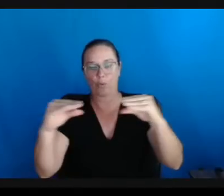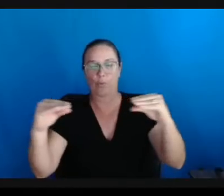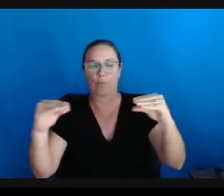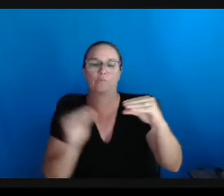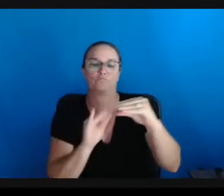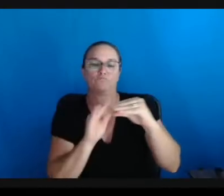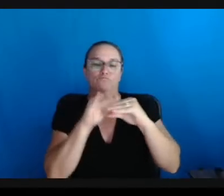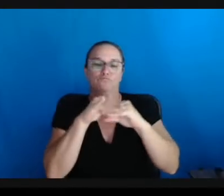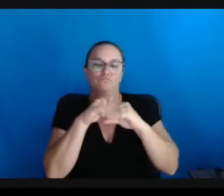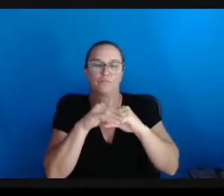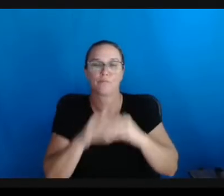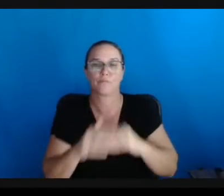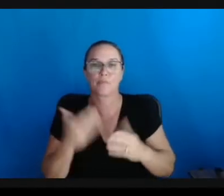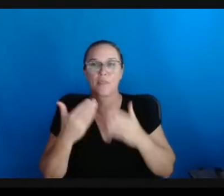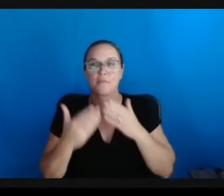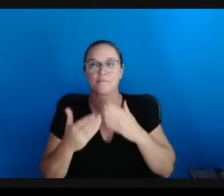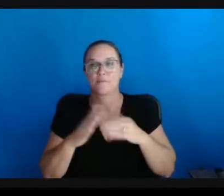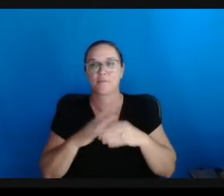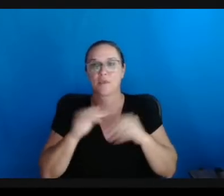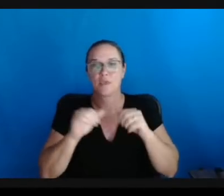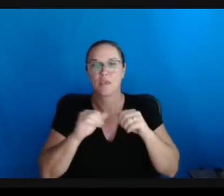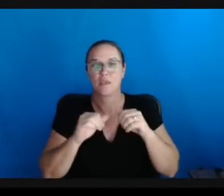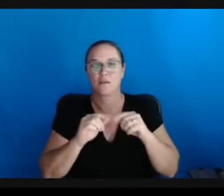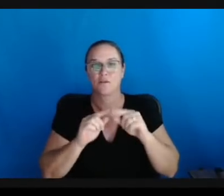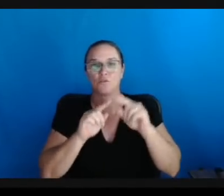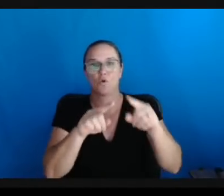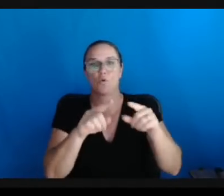to reach those further away areas.